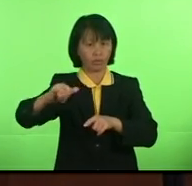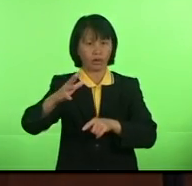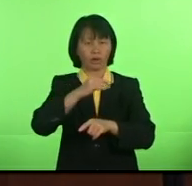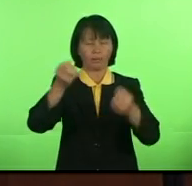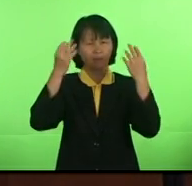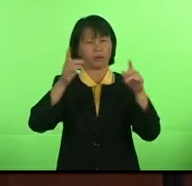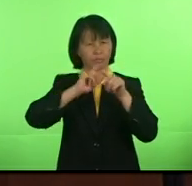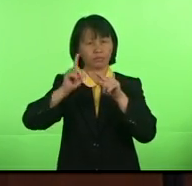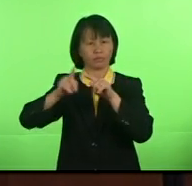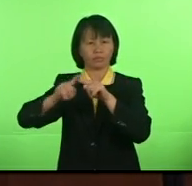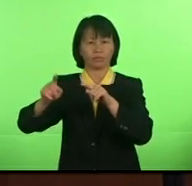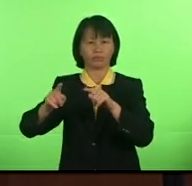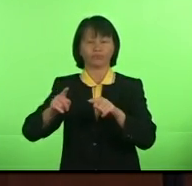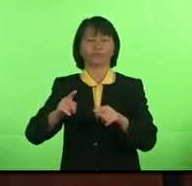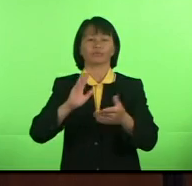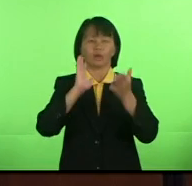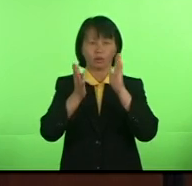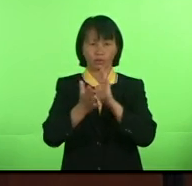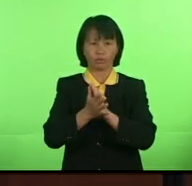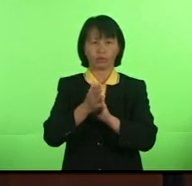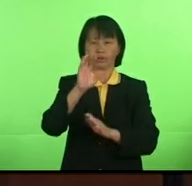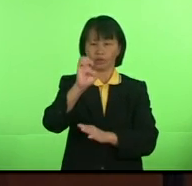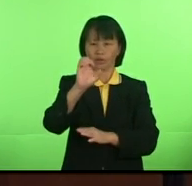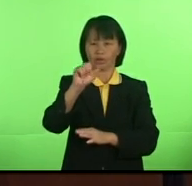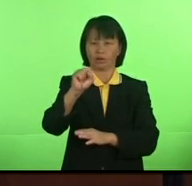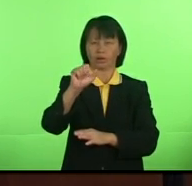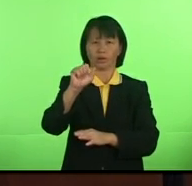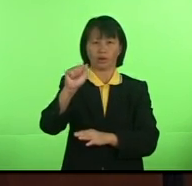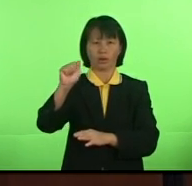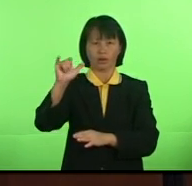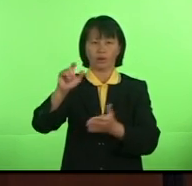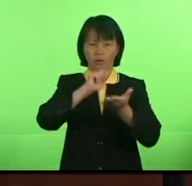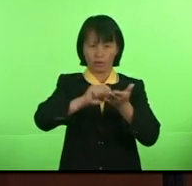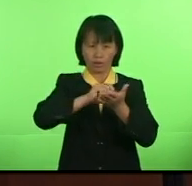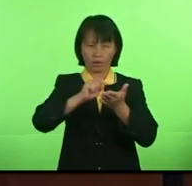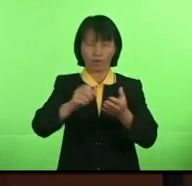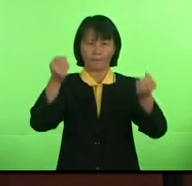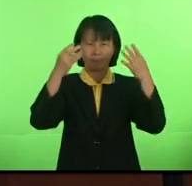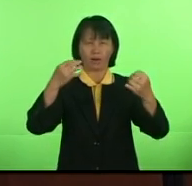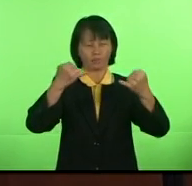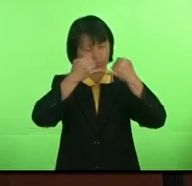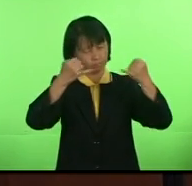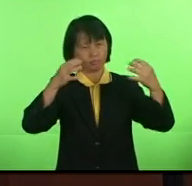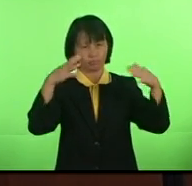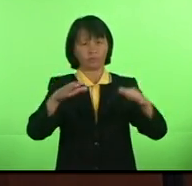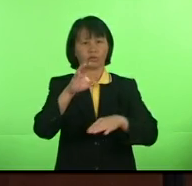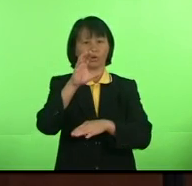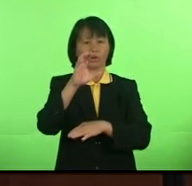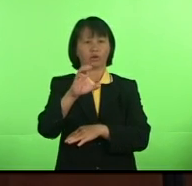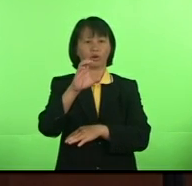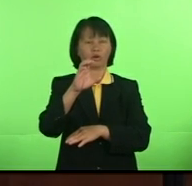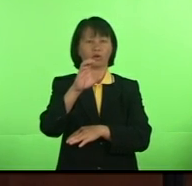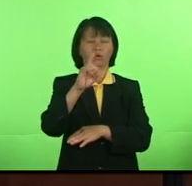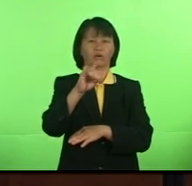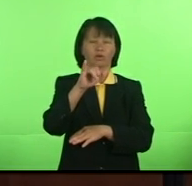many more. So, in essay writing, students, there are many types of discourse marker depending on